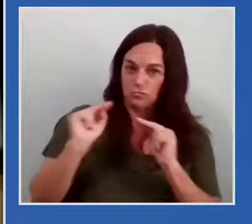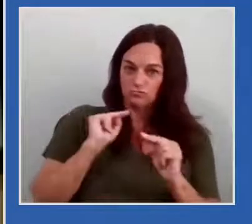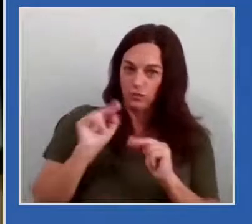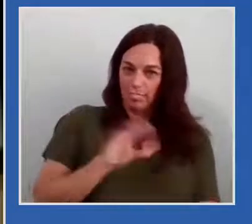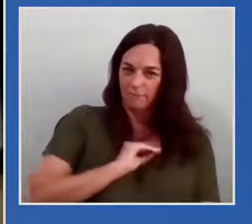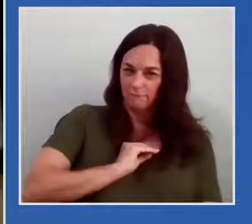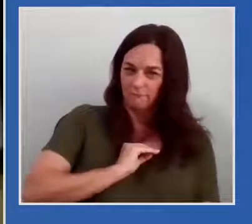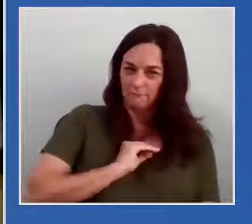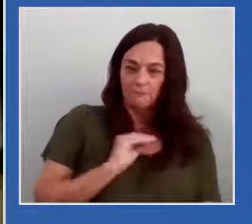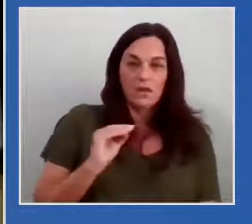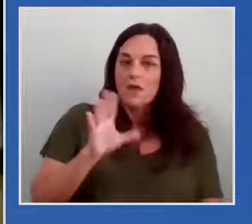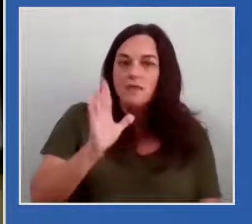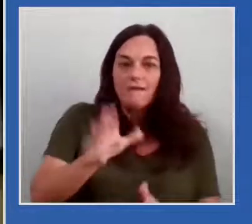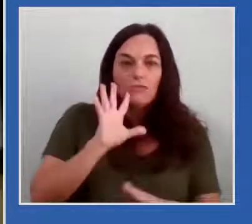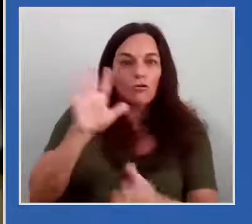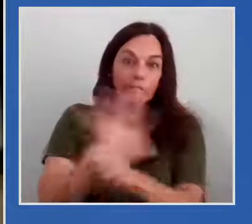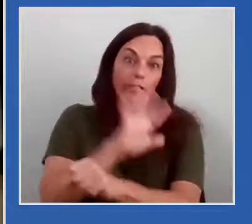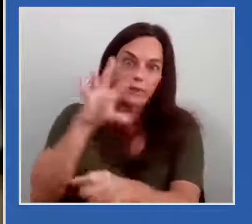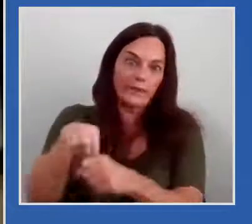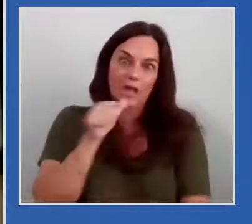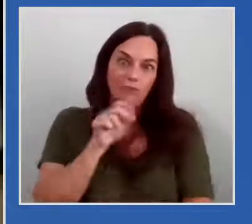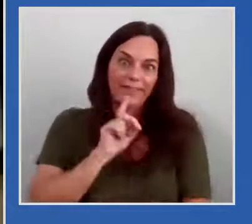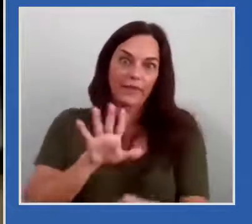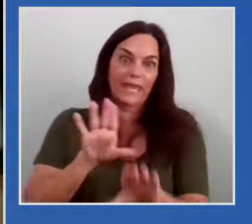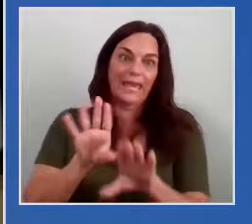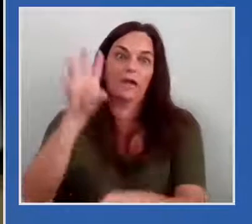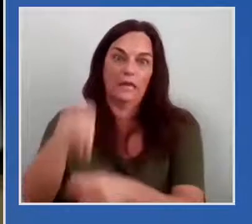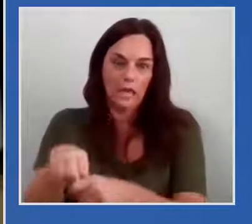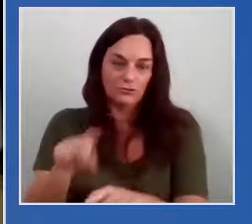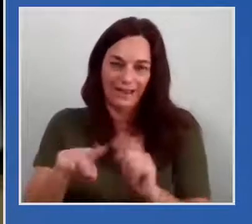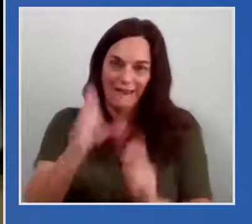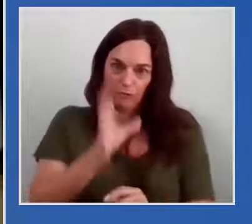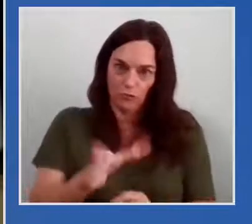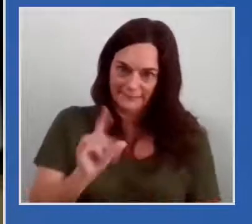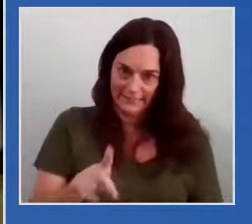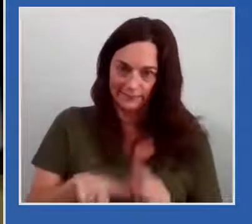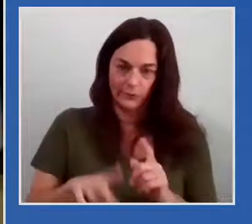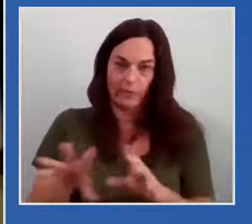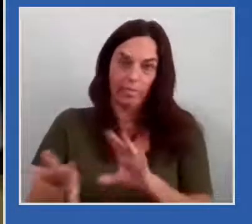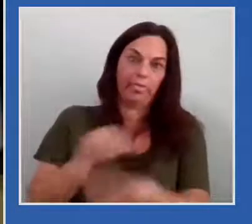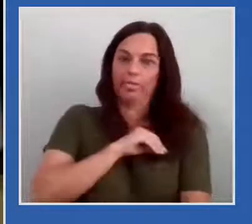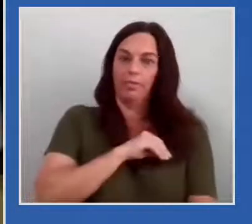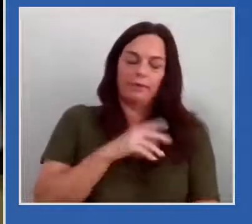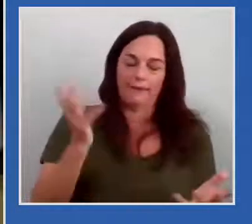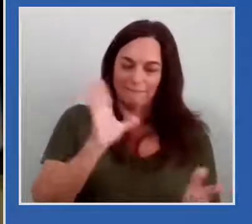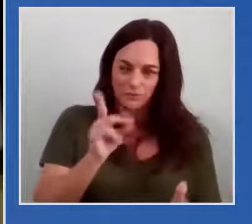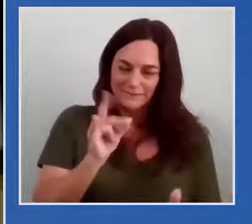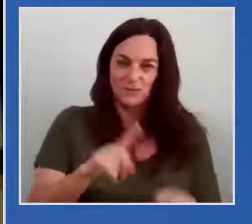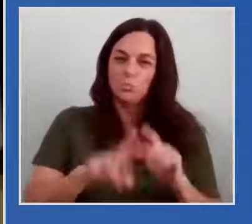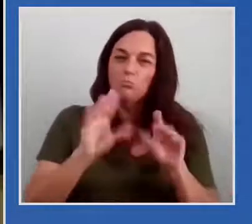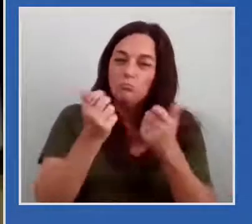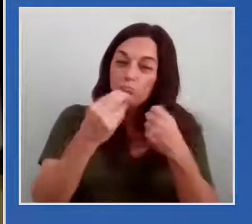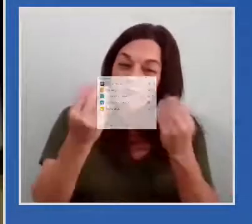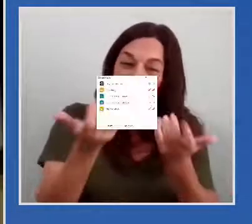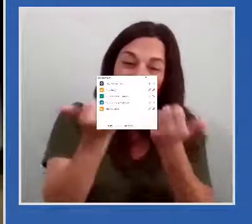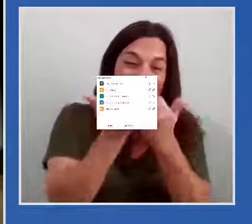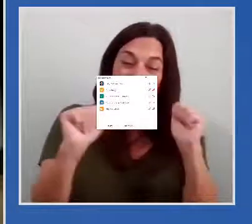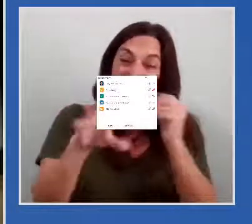fully engaged in, like he's not walking away, he never fully engaged in them, to provide any additional relief for American families.